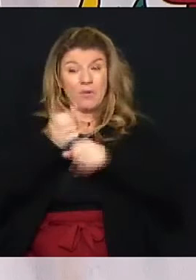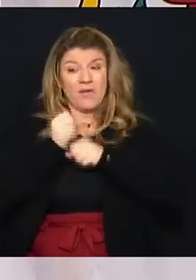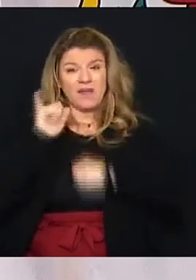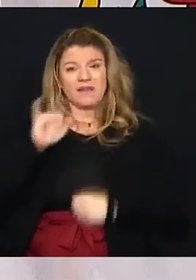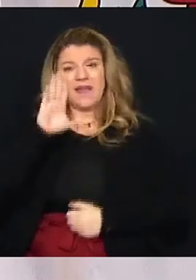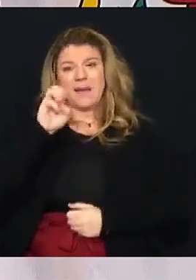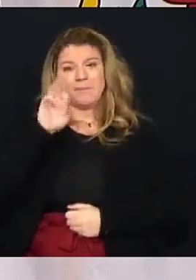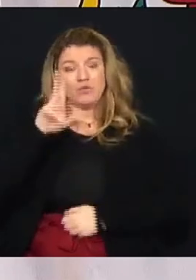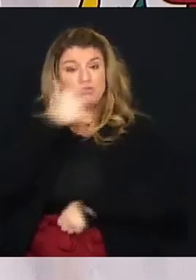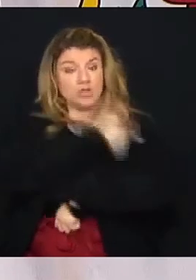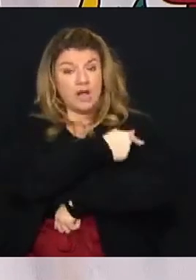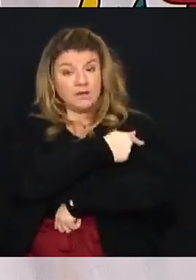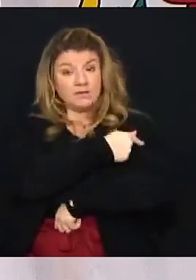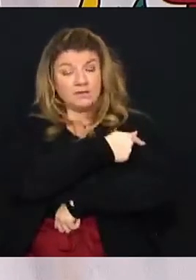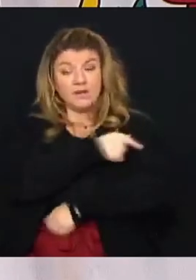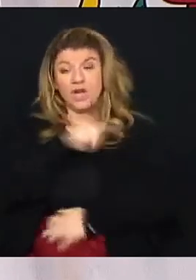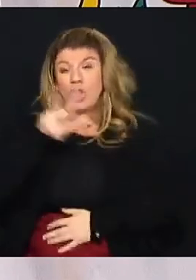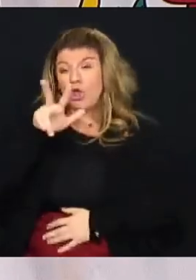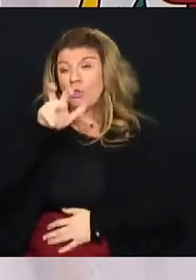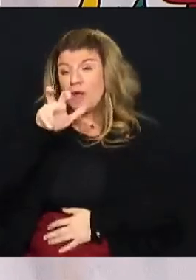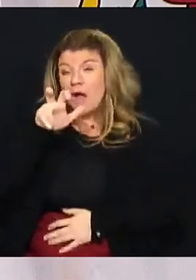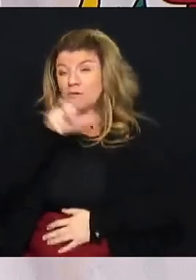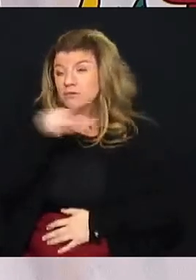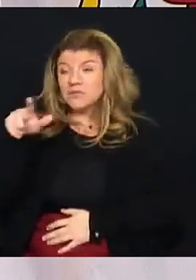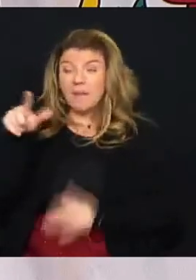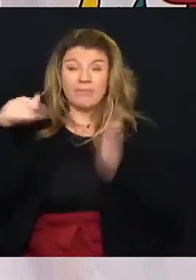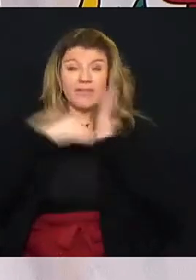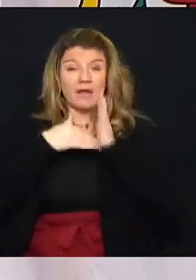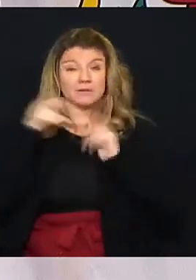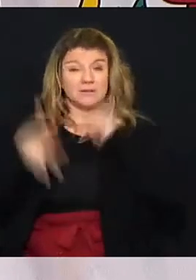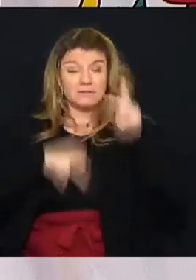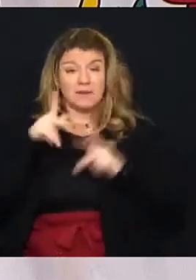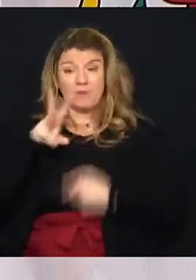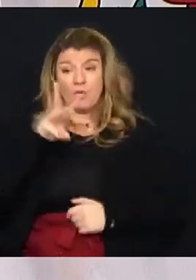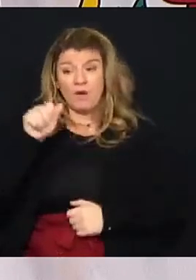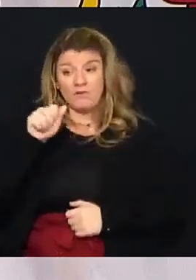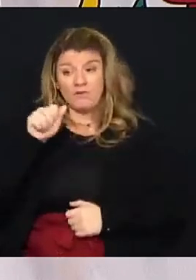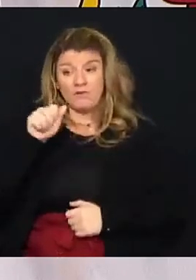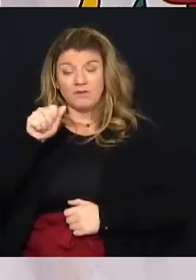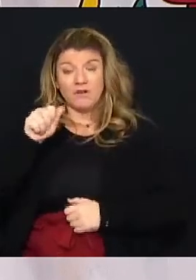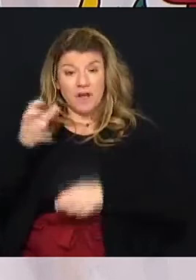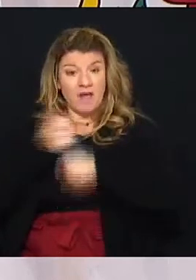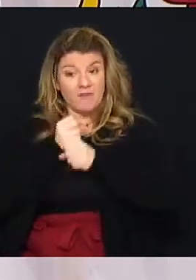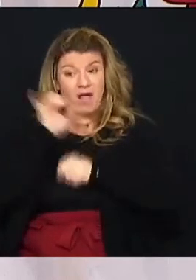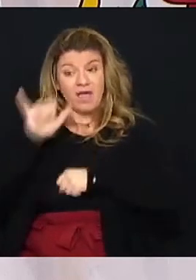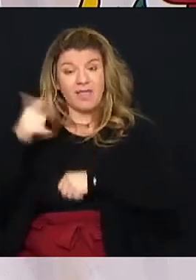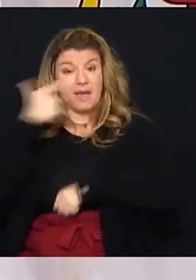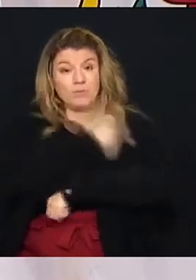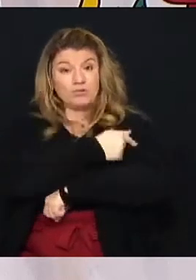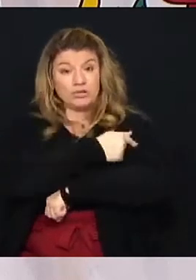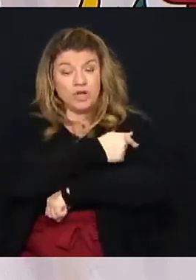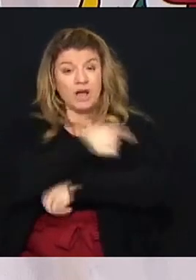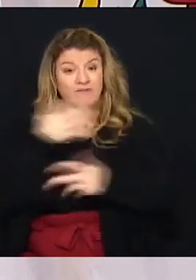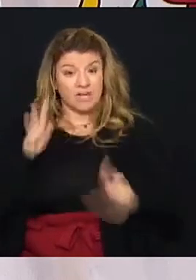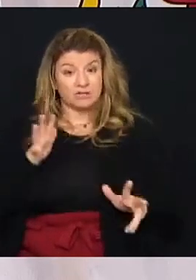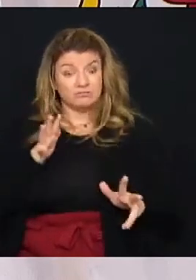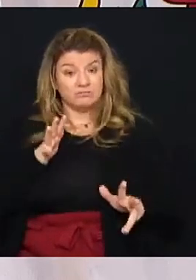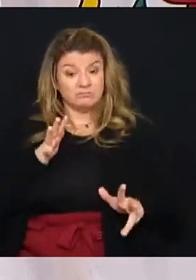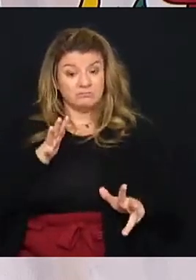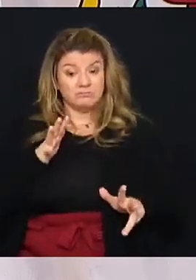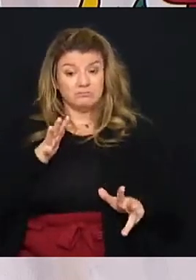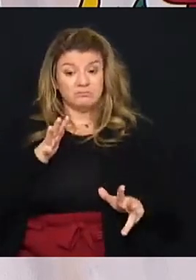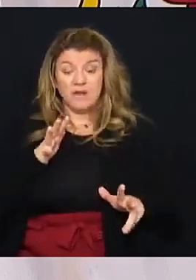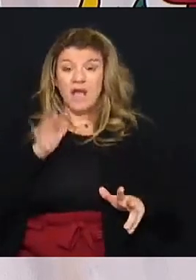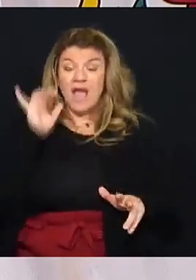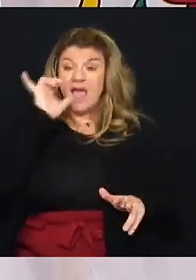booster shots. 300 and some thousand people in West Virginia have gotten a booster shot now. And that is